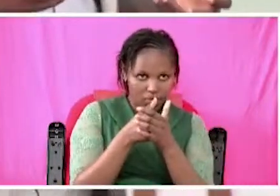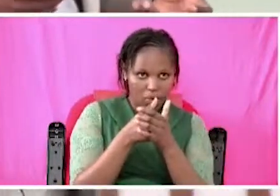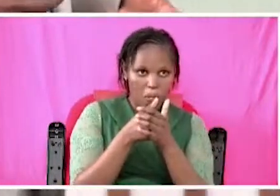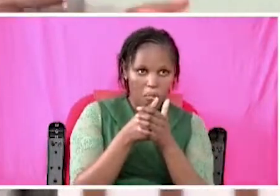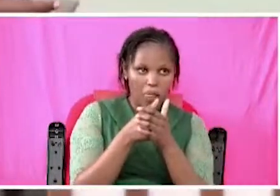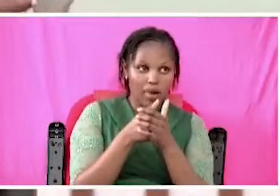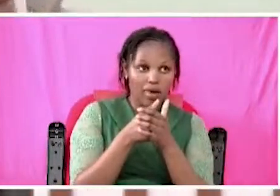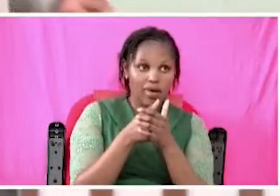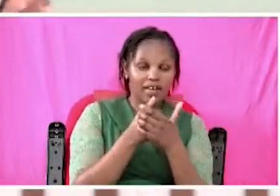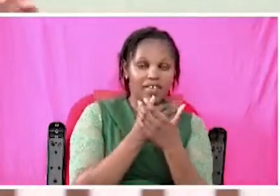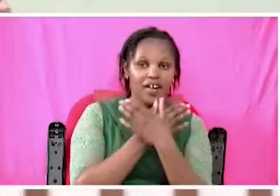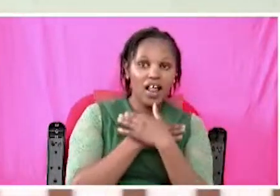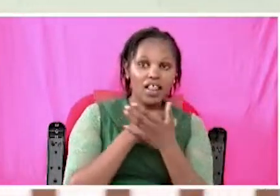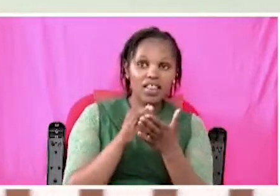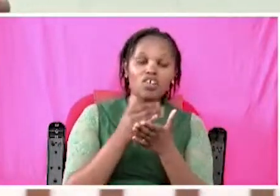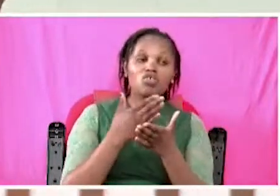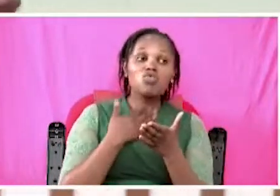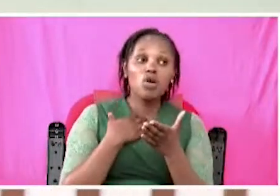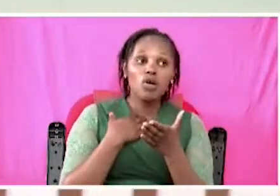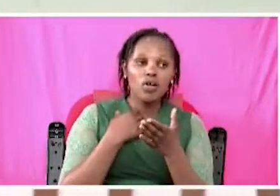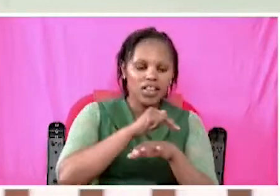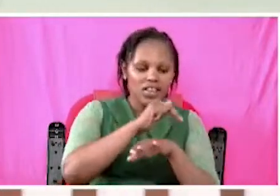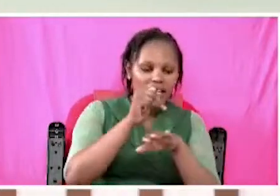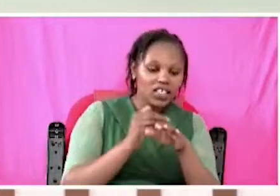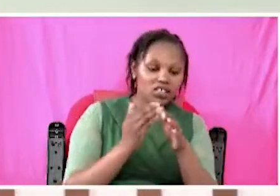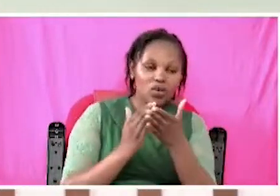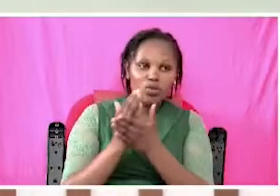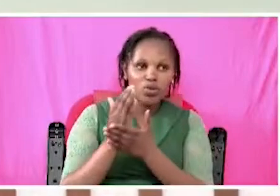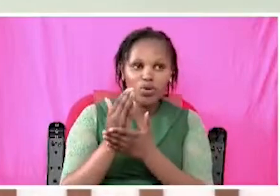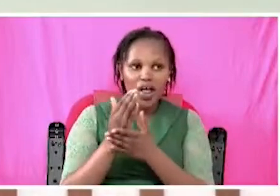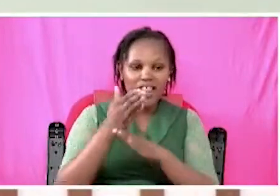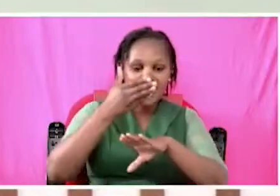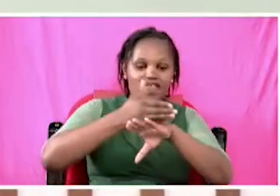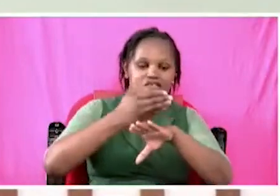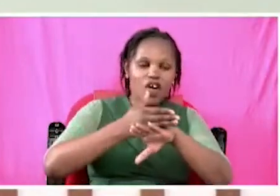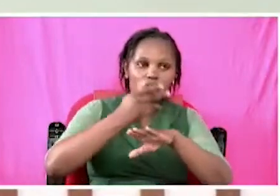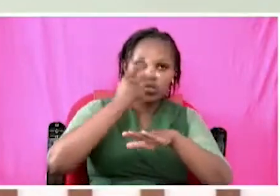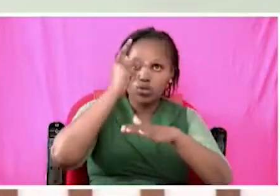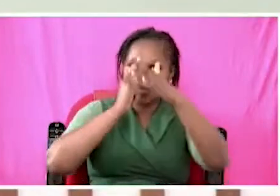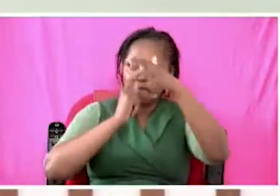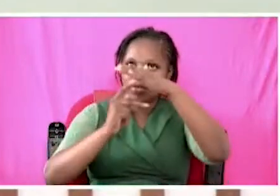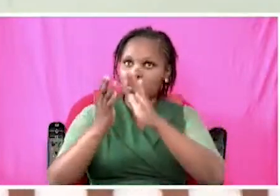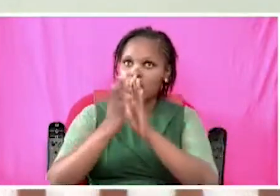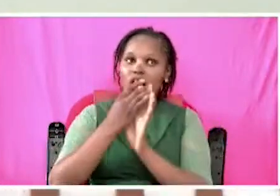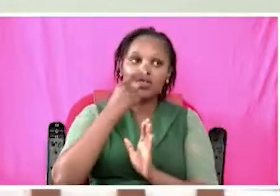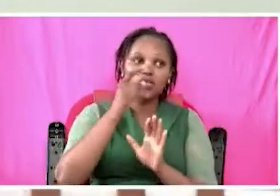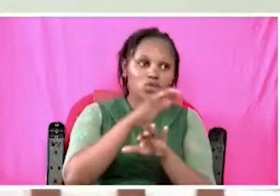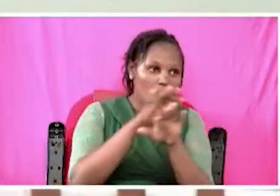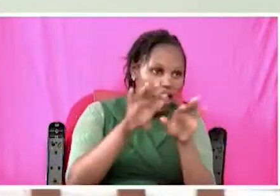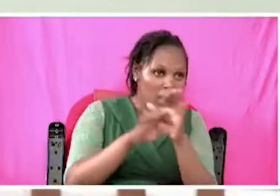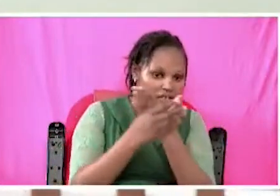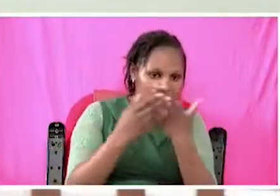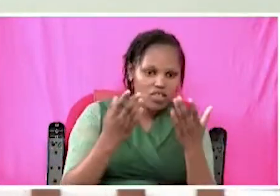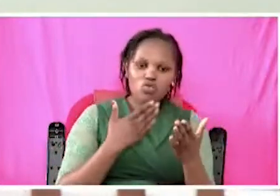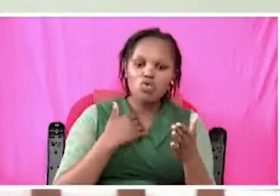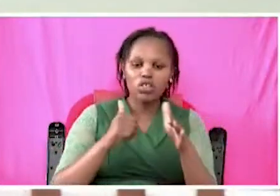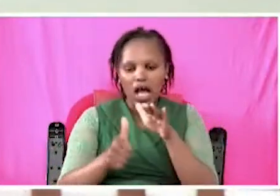was that she had captured the nation through the false prophet. And so everything was under her